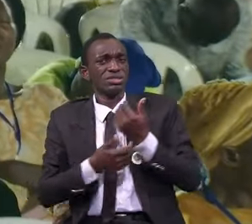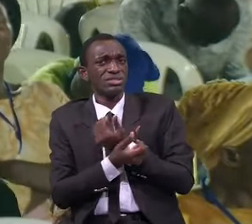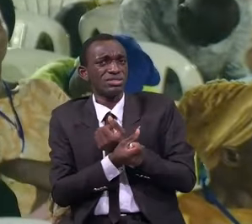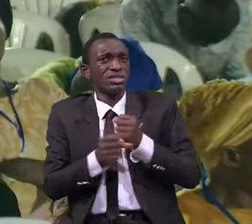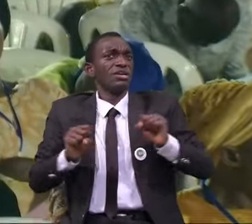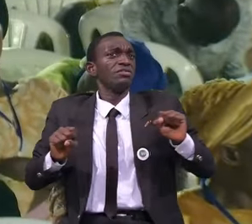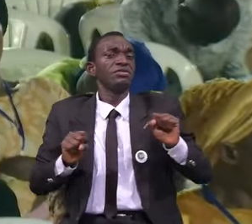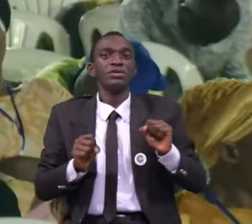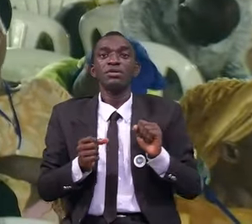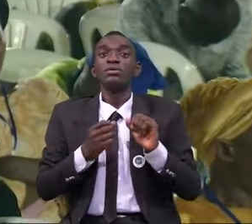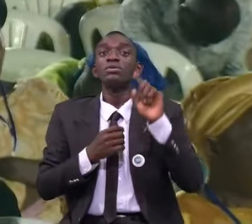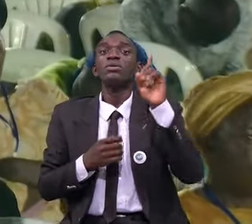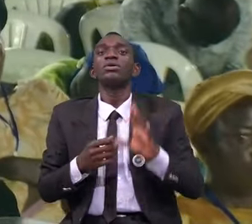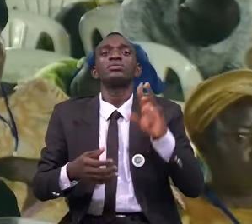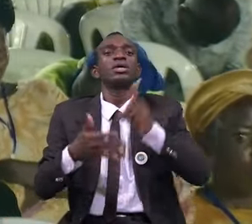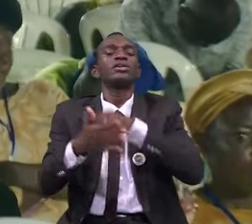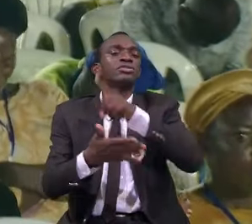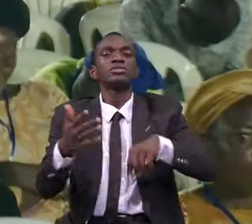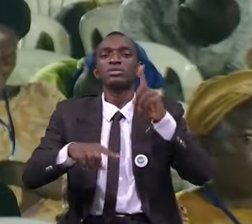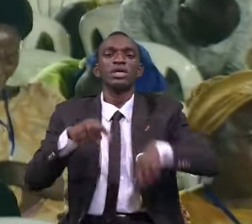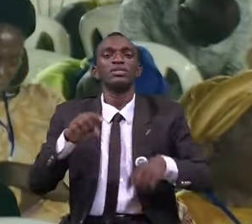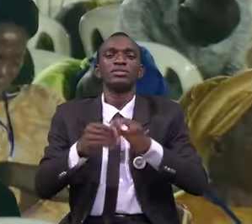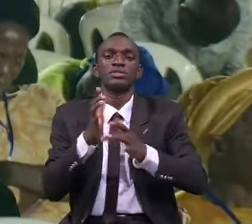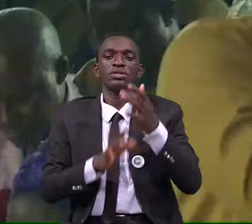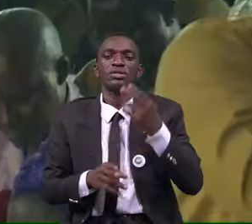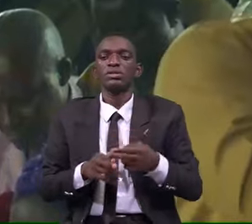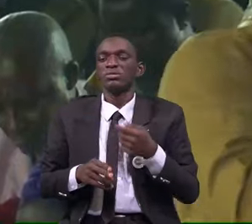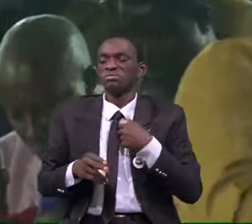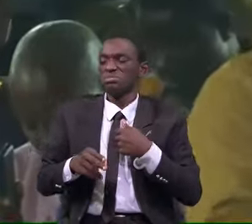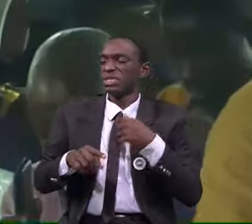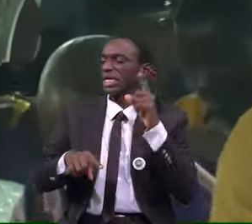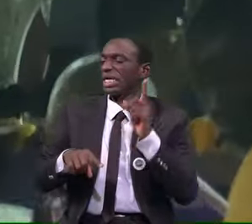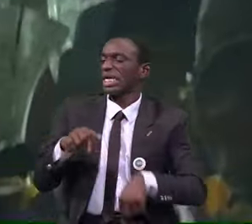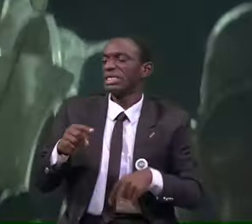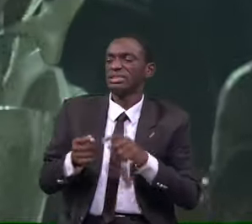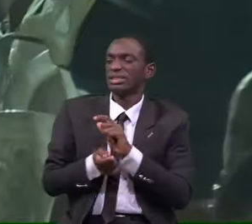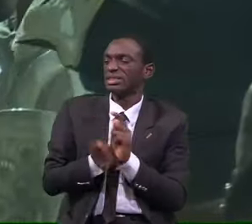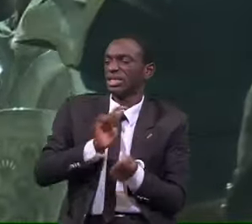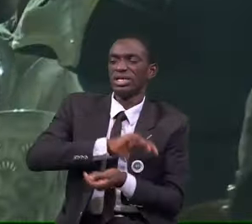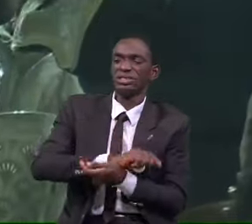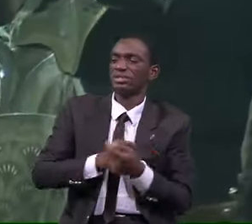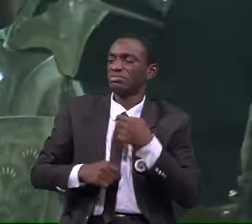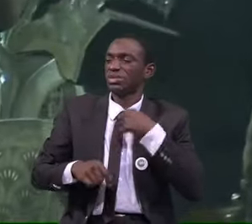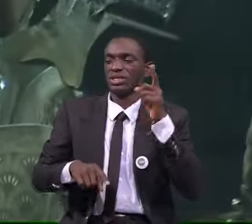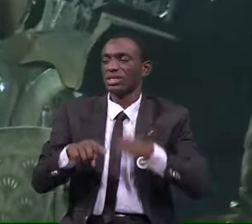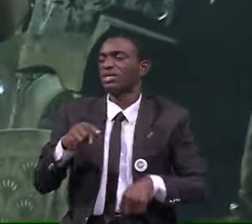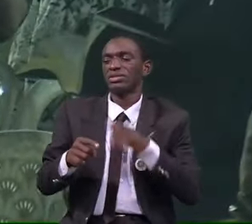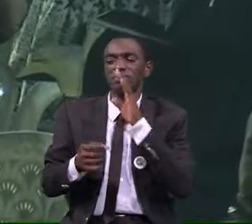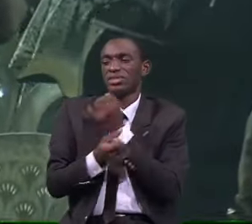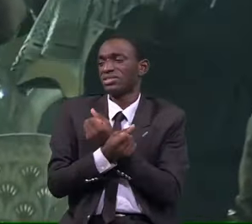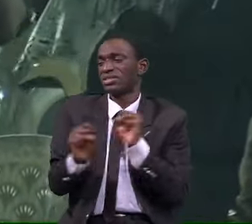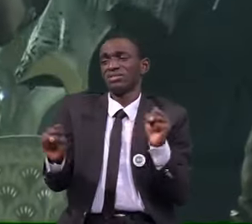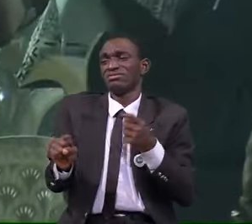That is canceled tonight. Cannot be saved. I'm a terrible